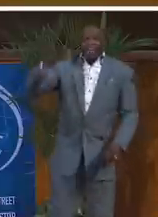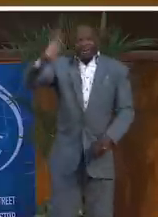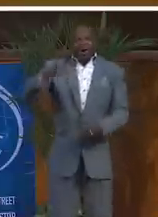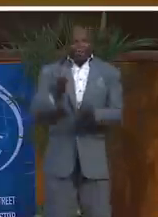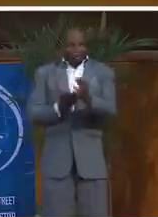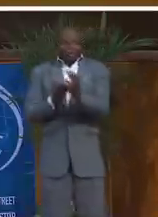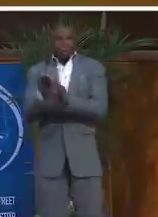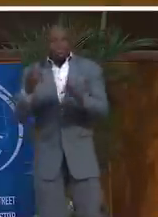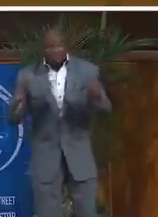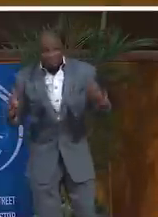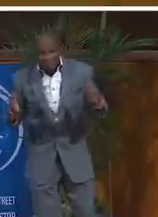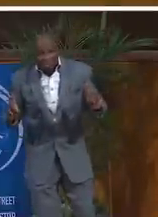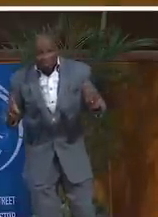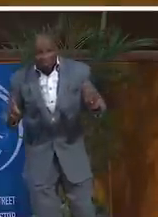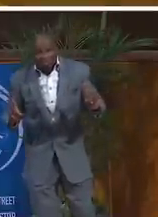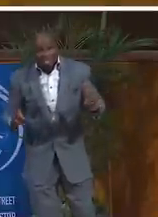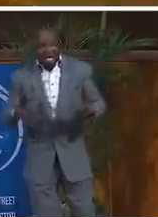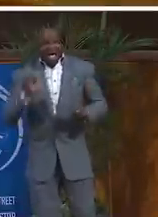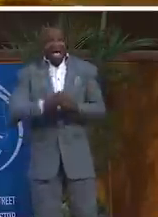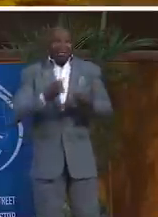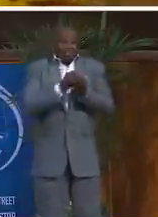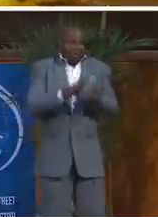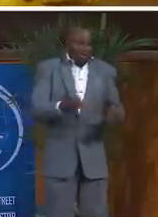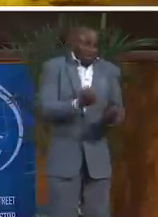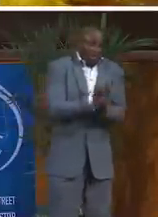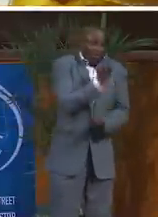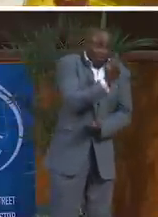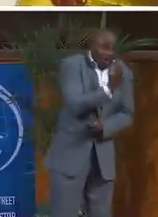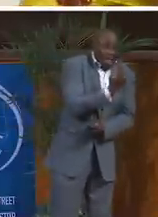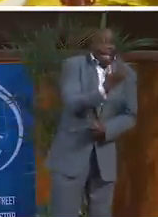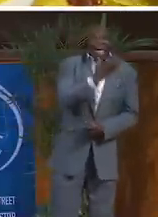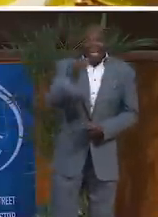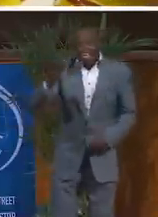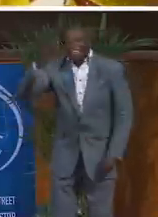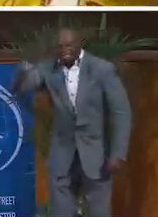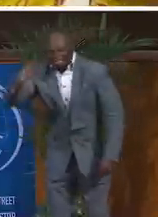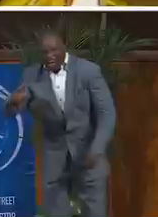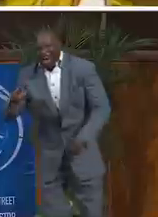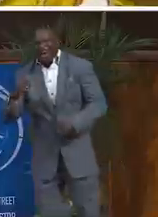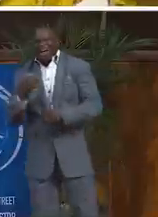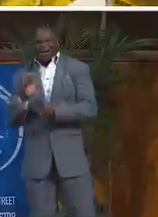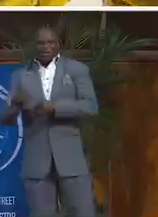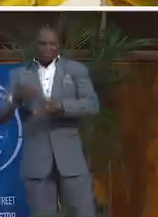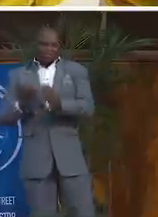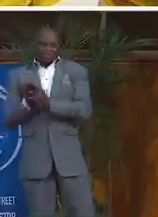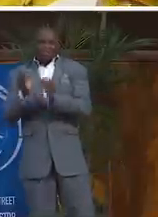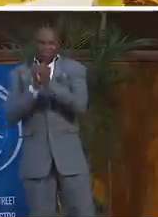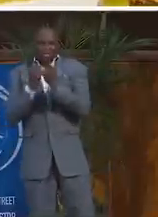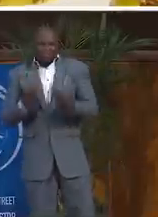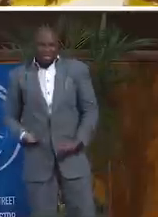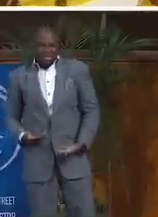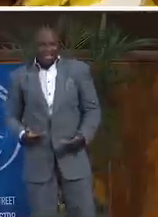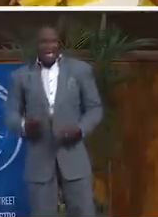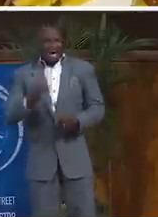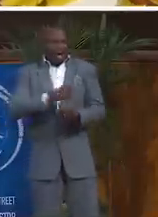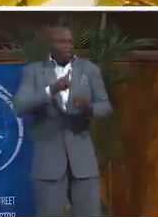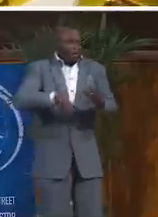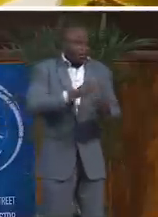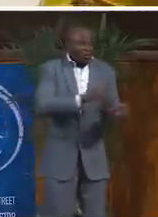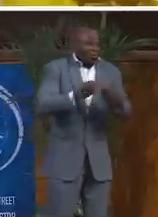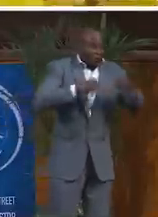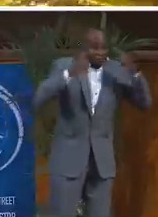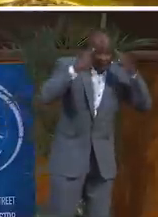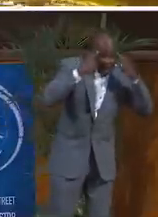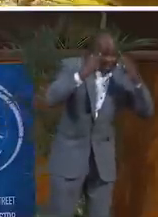brought us through. I lost a loved one, and God walked me through it. I was about to lose